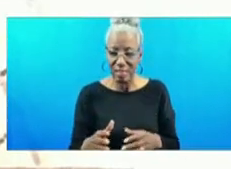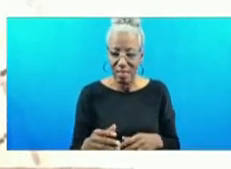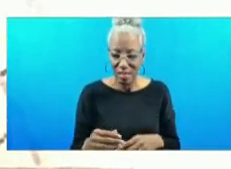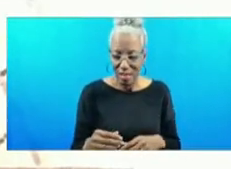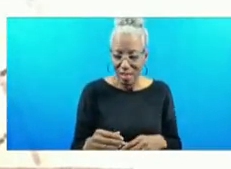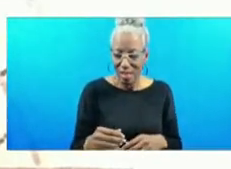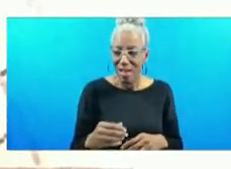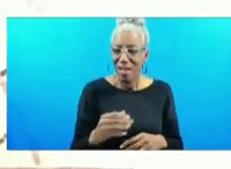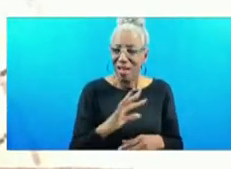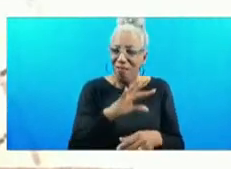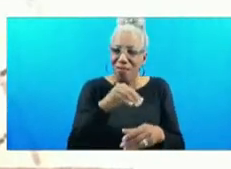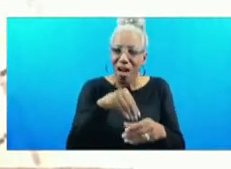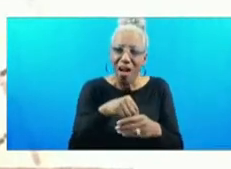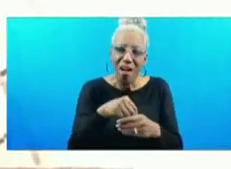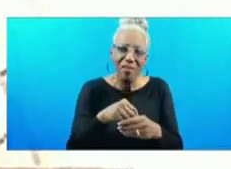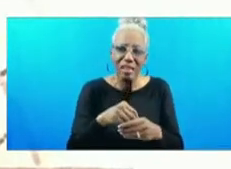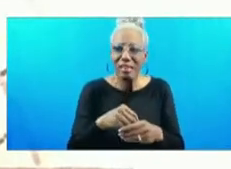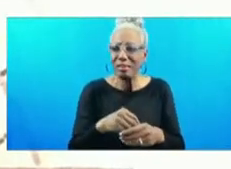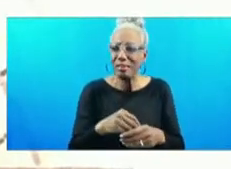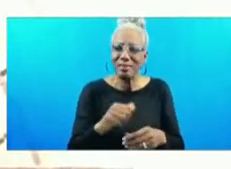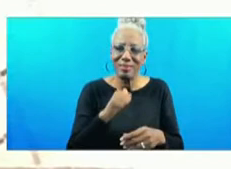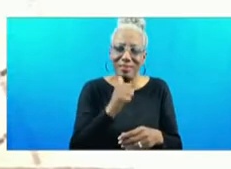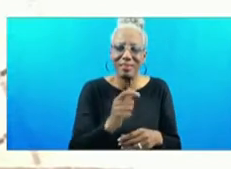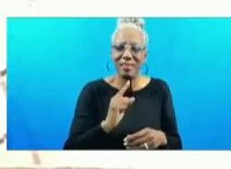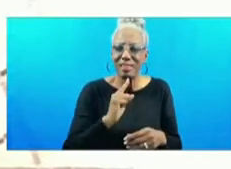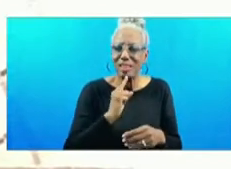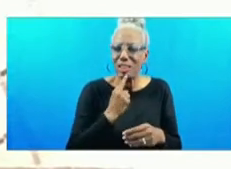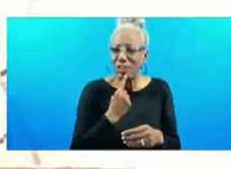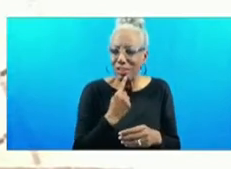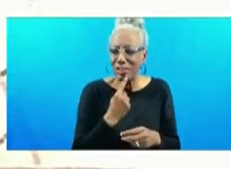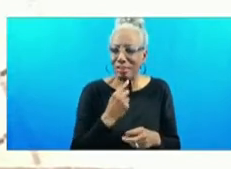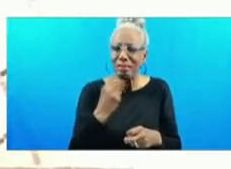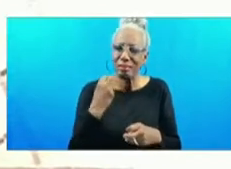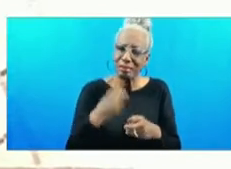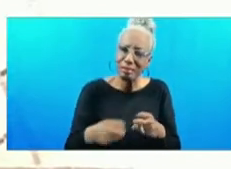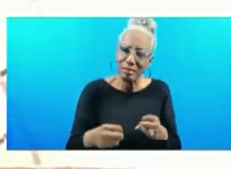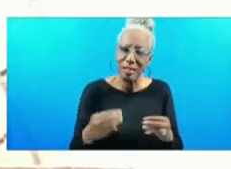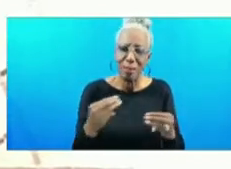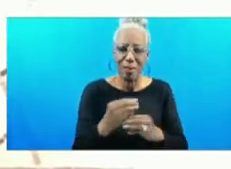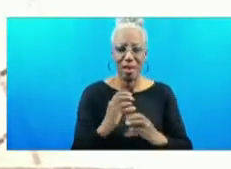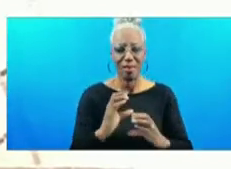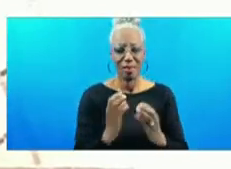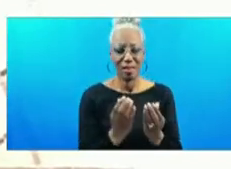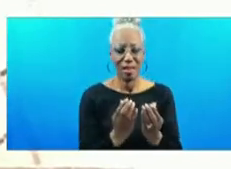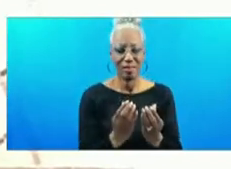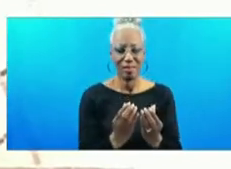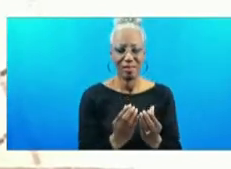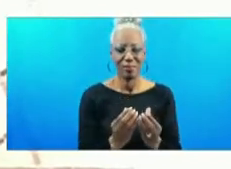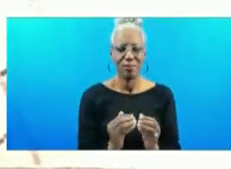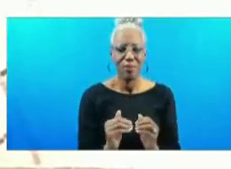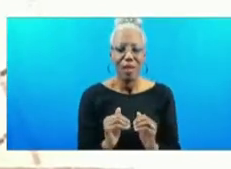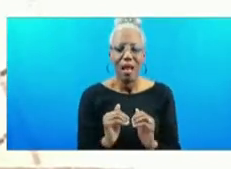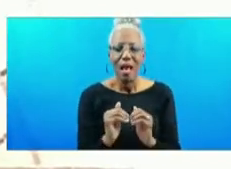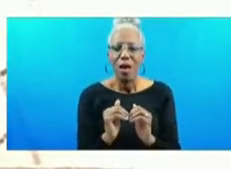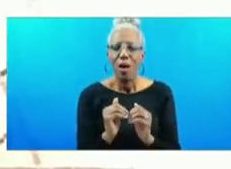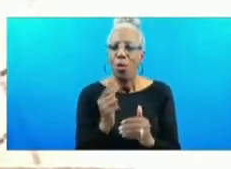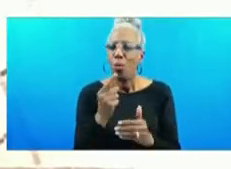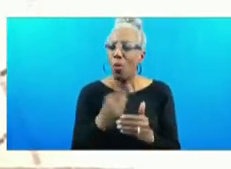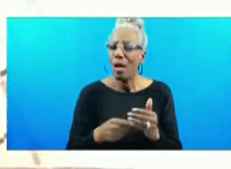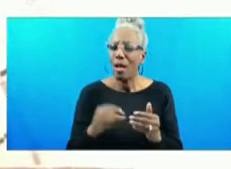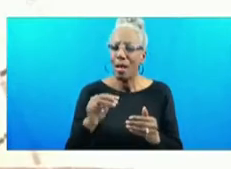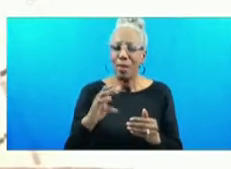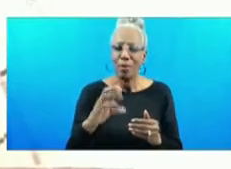but the question is, what is MCPS doing to improve specifically math outcomes for Black and Brown